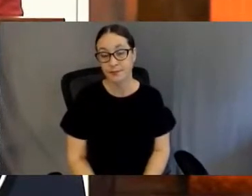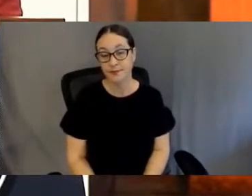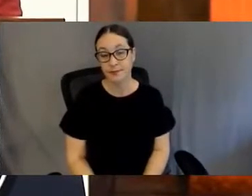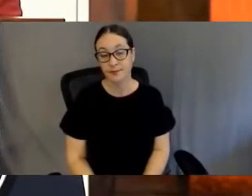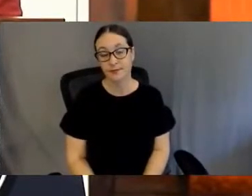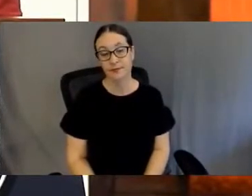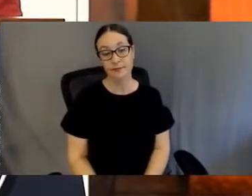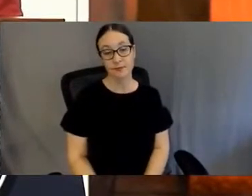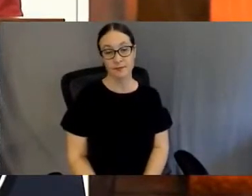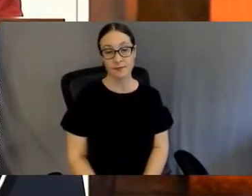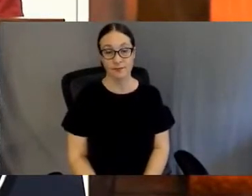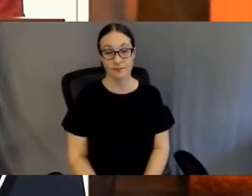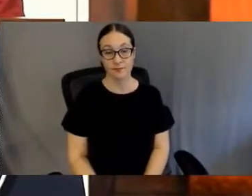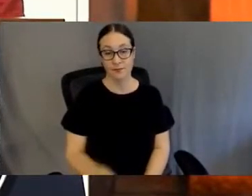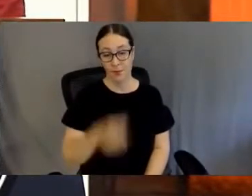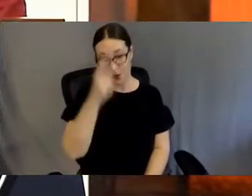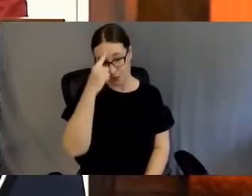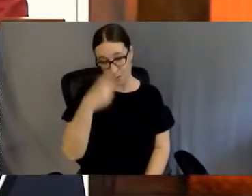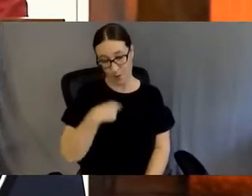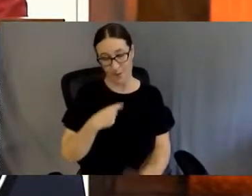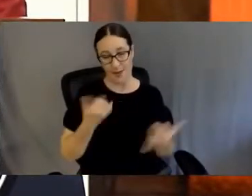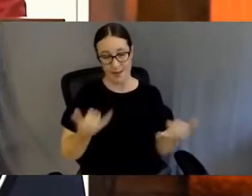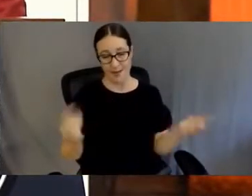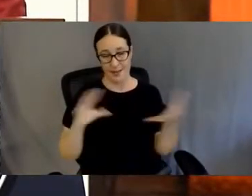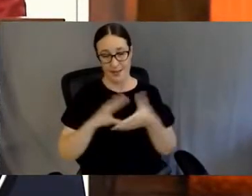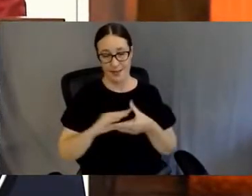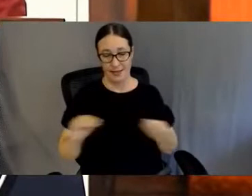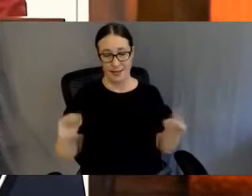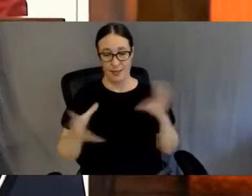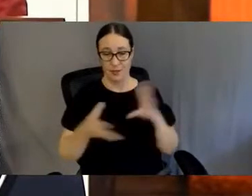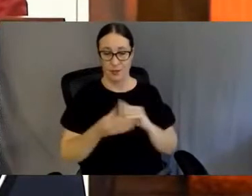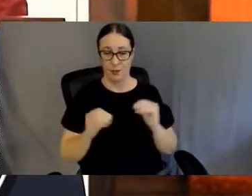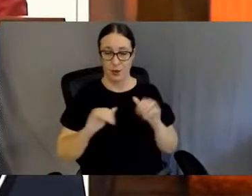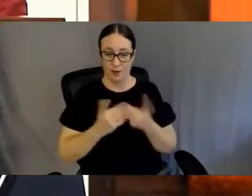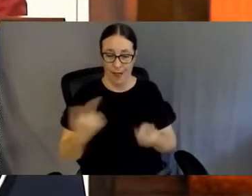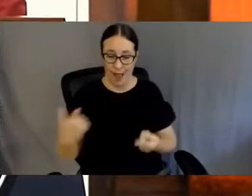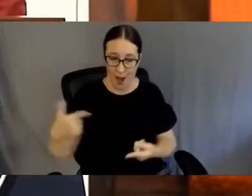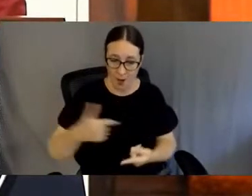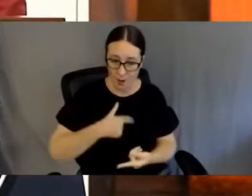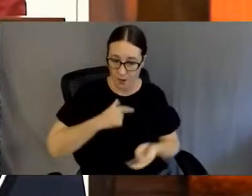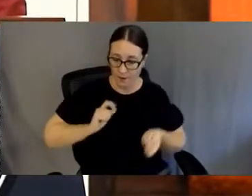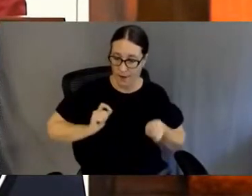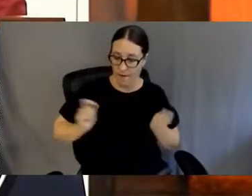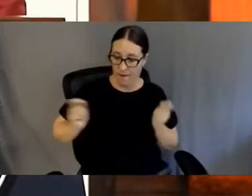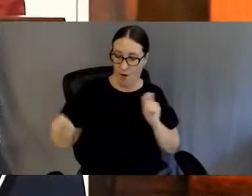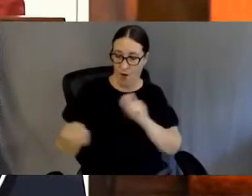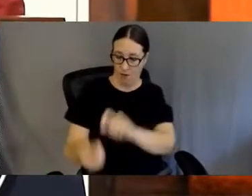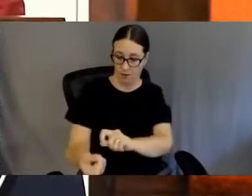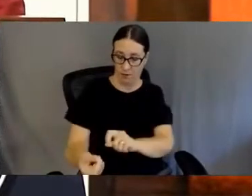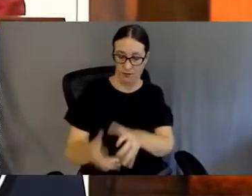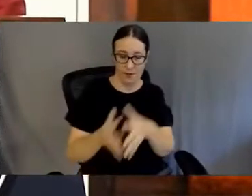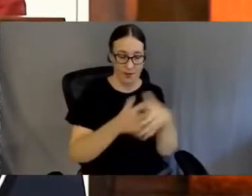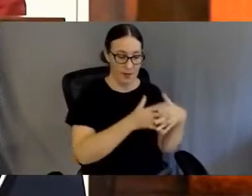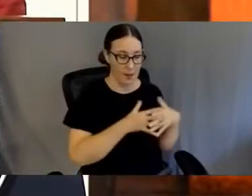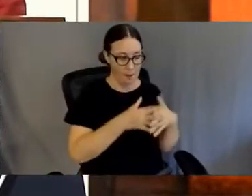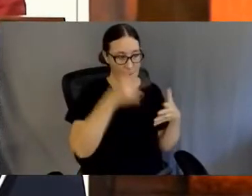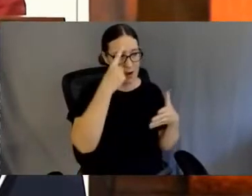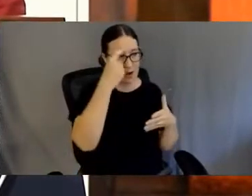is the story of how we evolve. It is America and the dream working at its